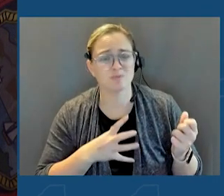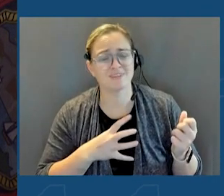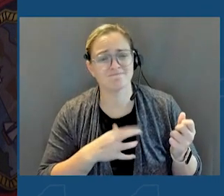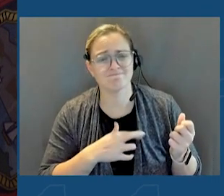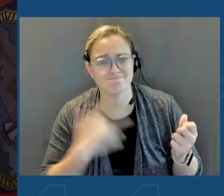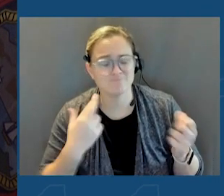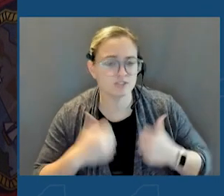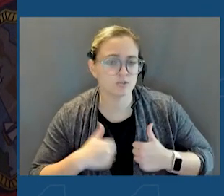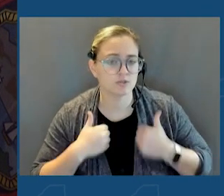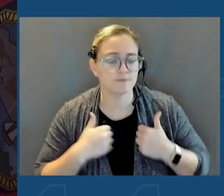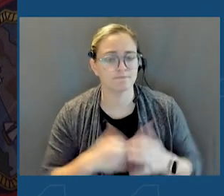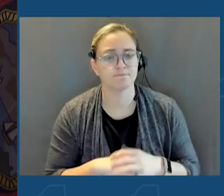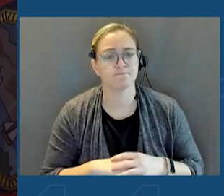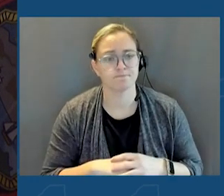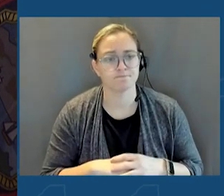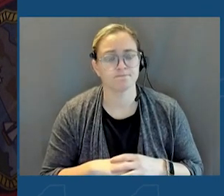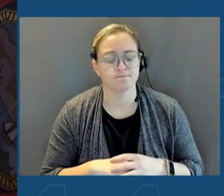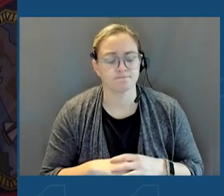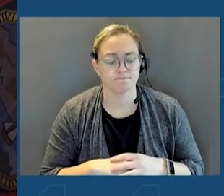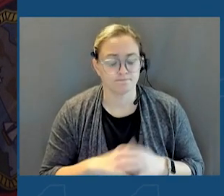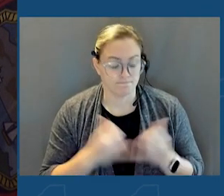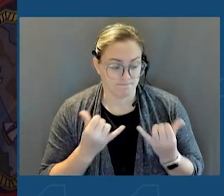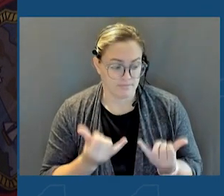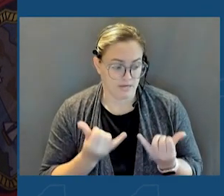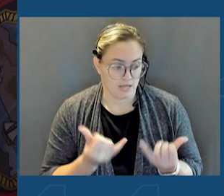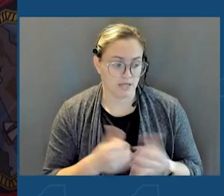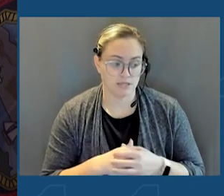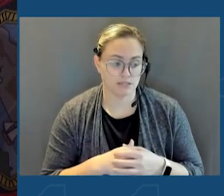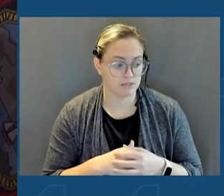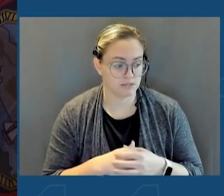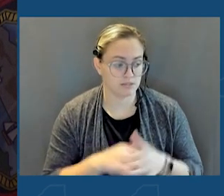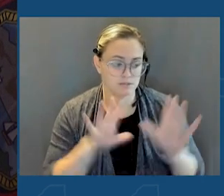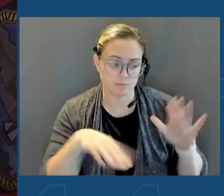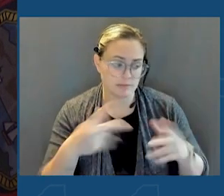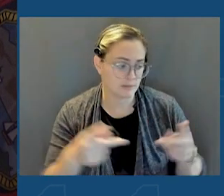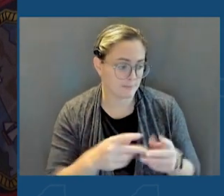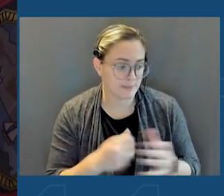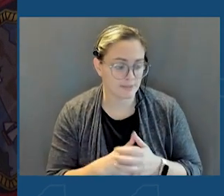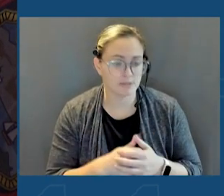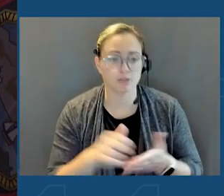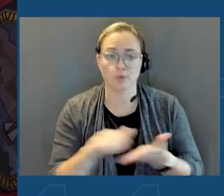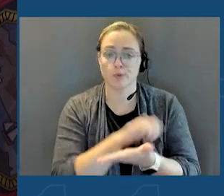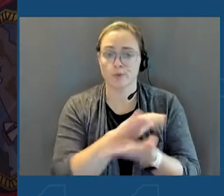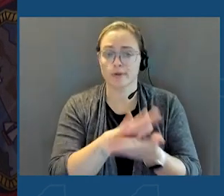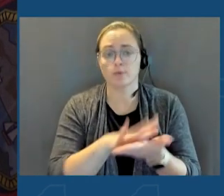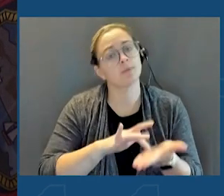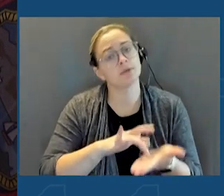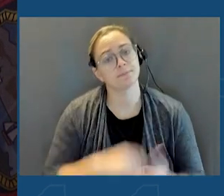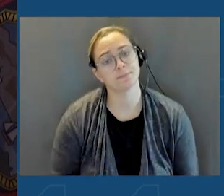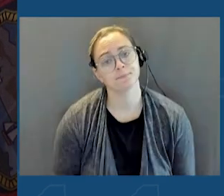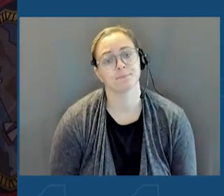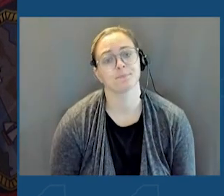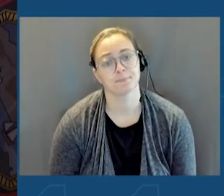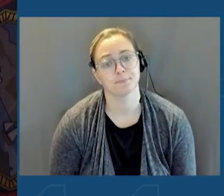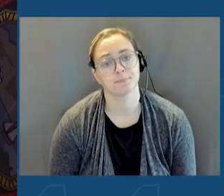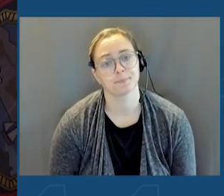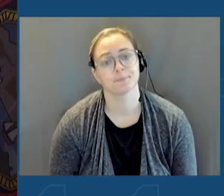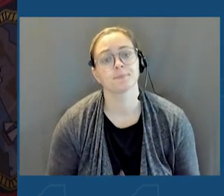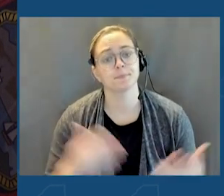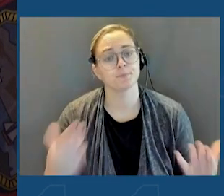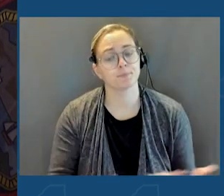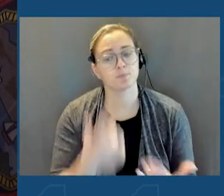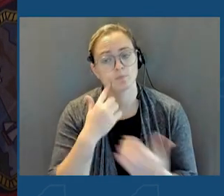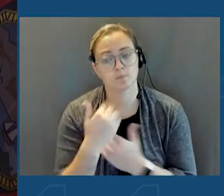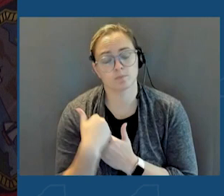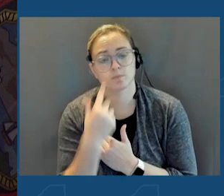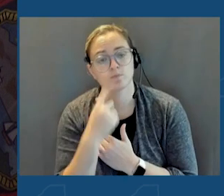Today we're here, this incredible place, the New York Academy of Medicine. We're here on behalf of the